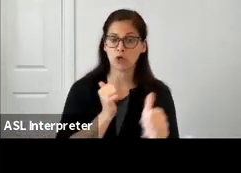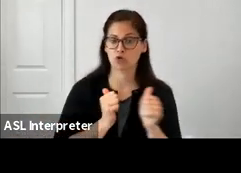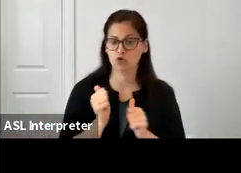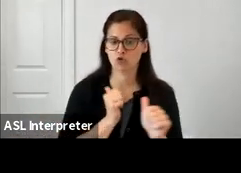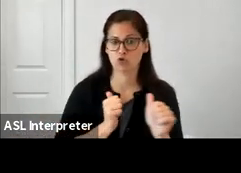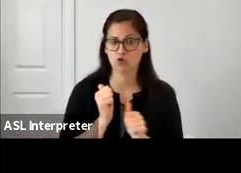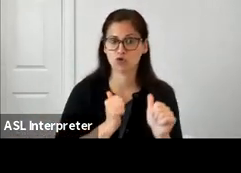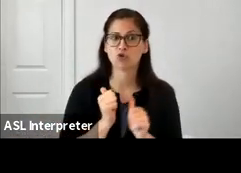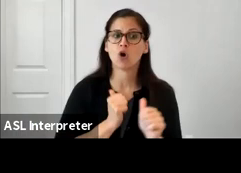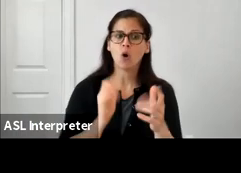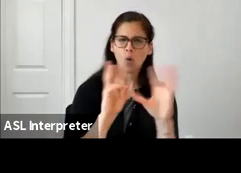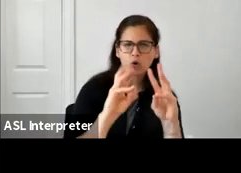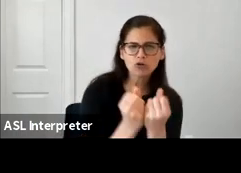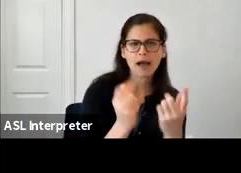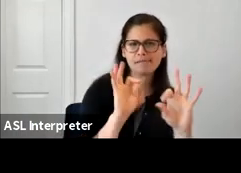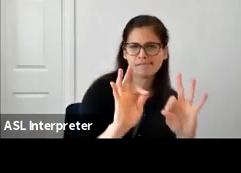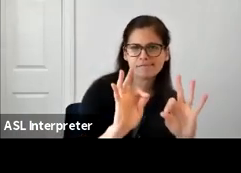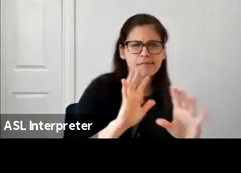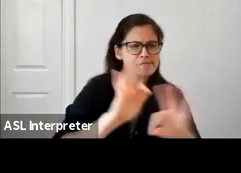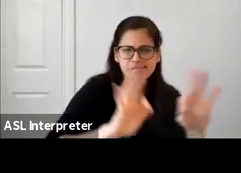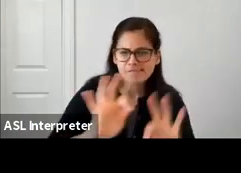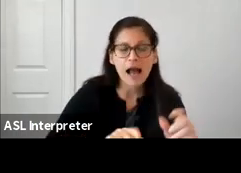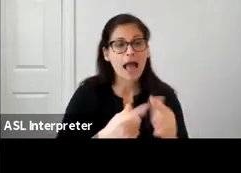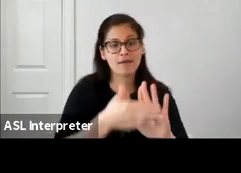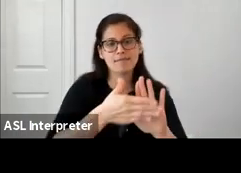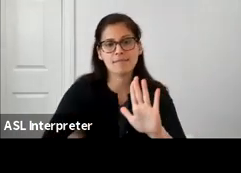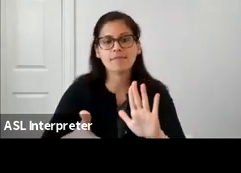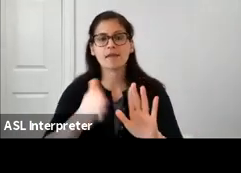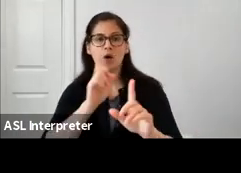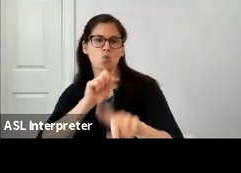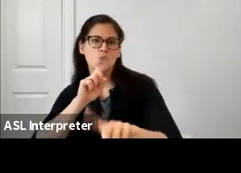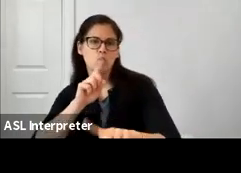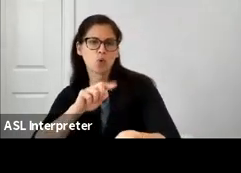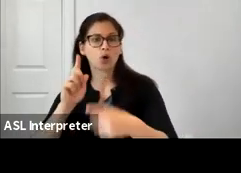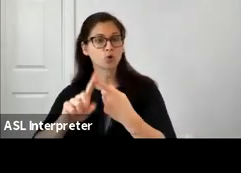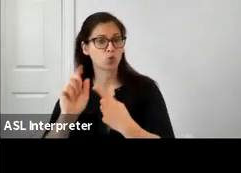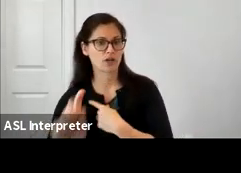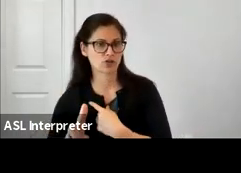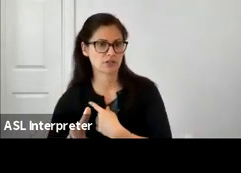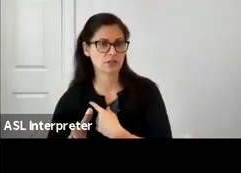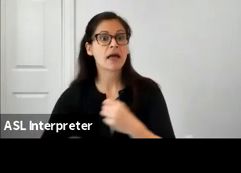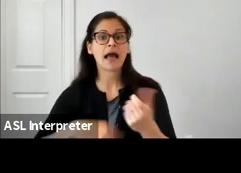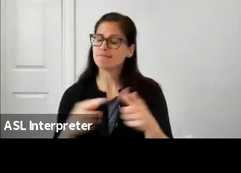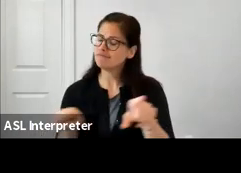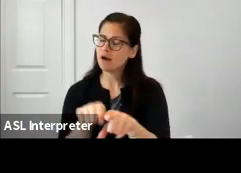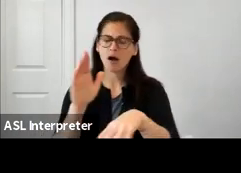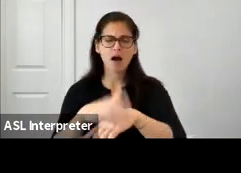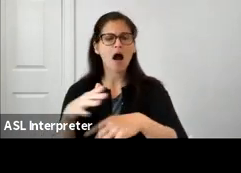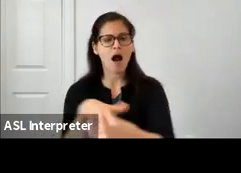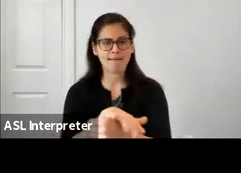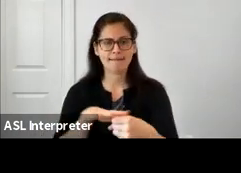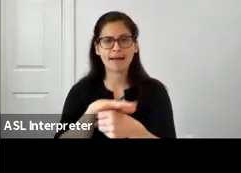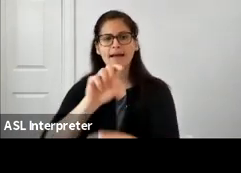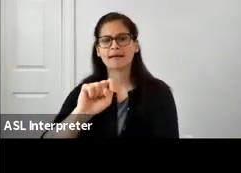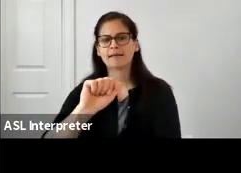post-show talkbacks. Meanwhile, the education staff and teaching artists host on-site tactile tours and provide